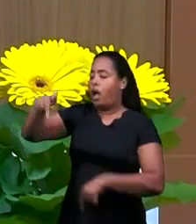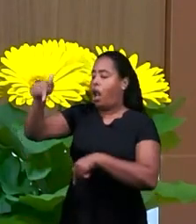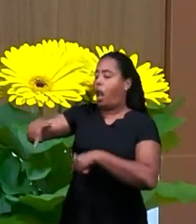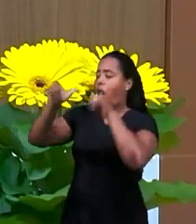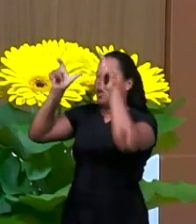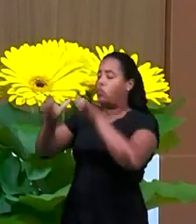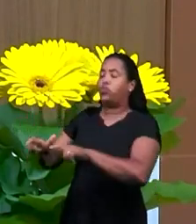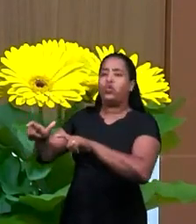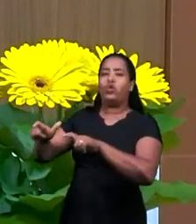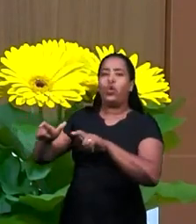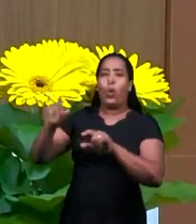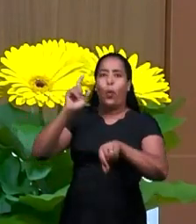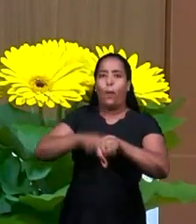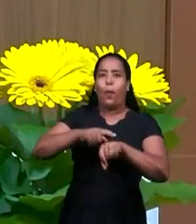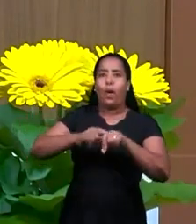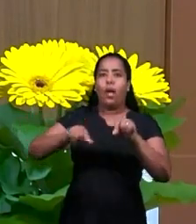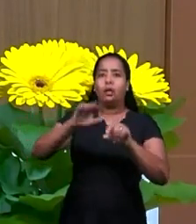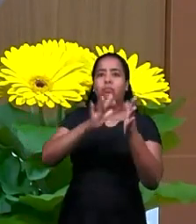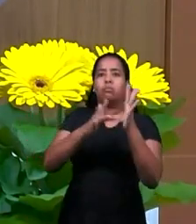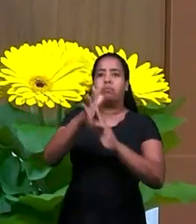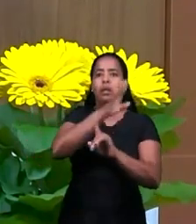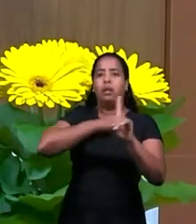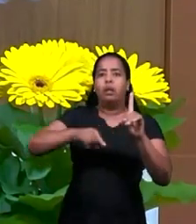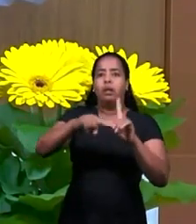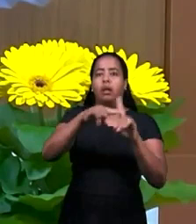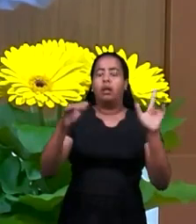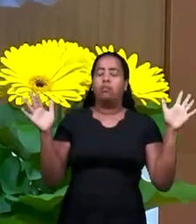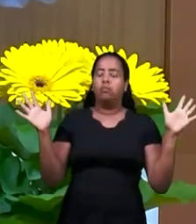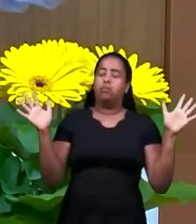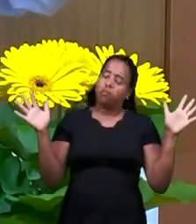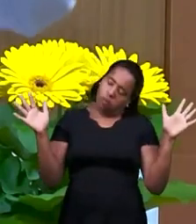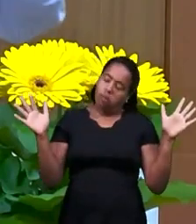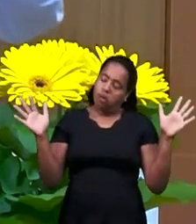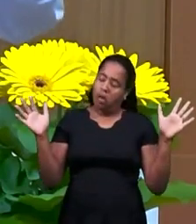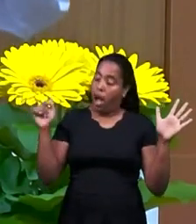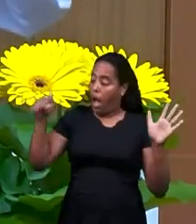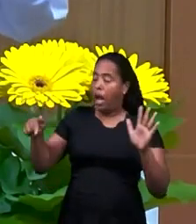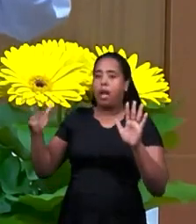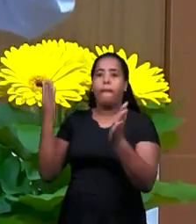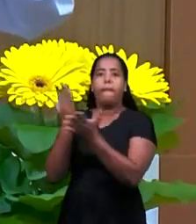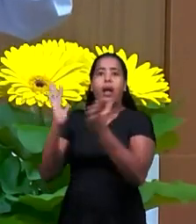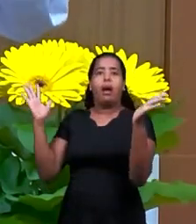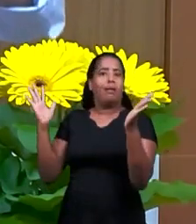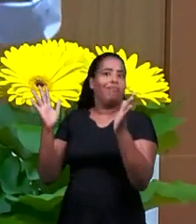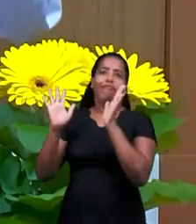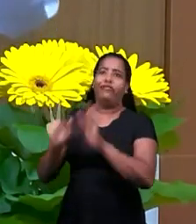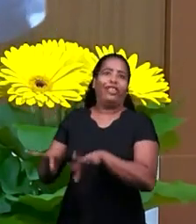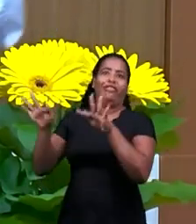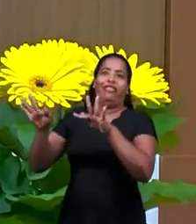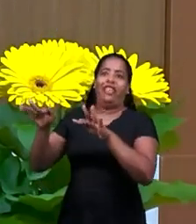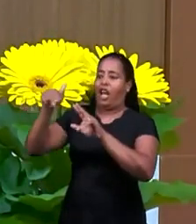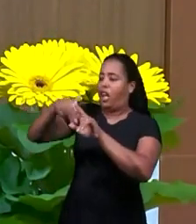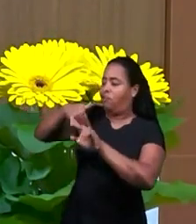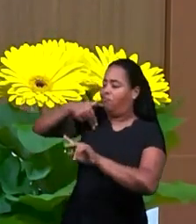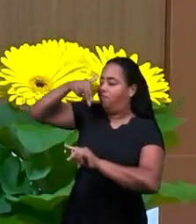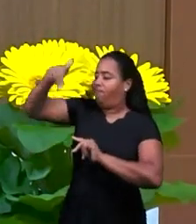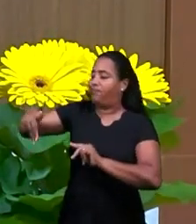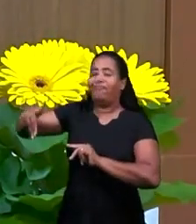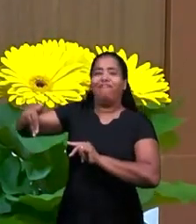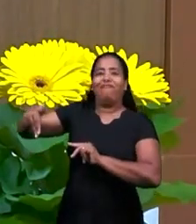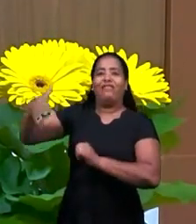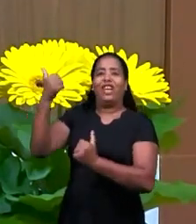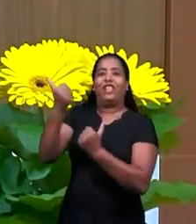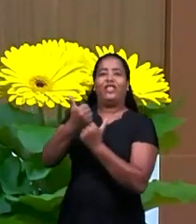Holies, Jesus entered the Holy of Holies. And at that time, the separation between God and man was